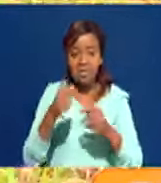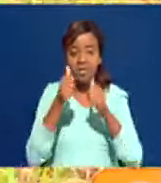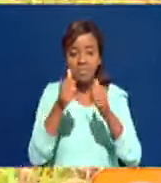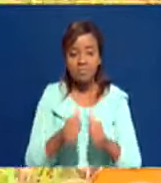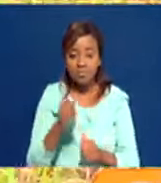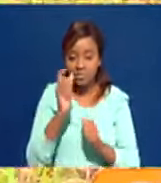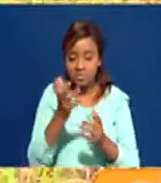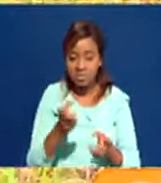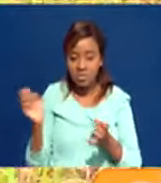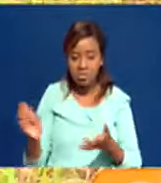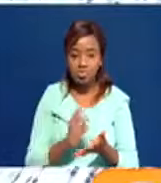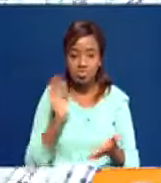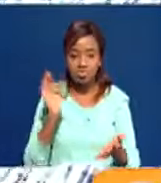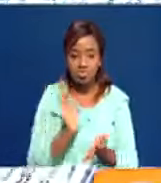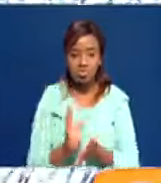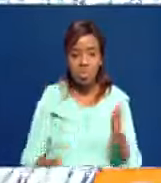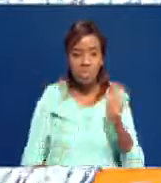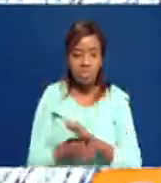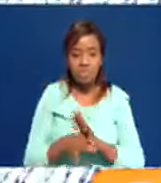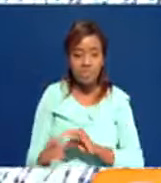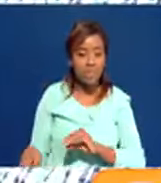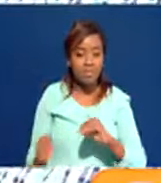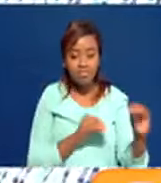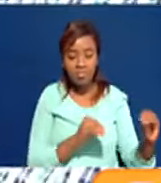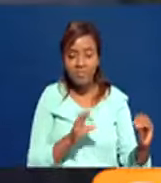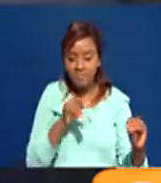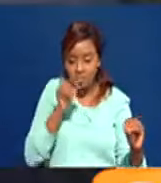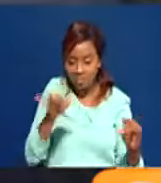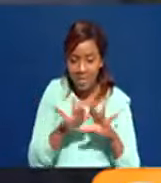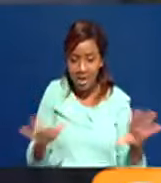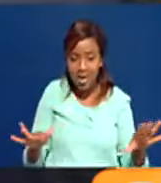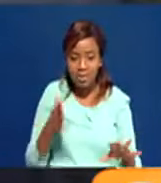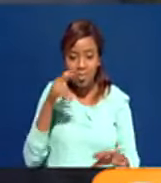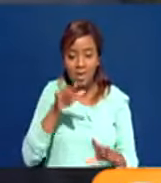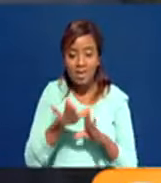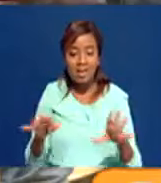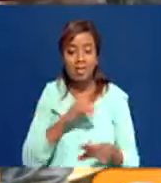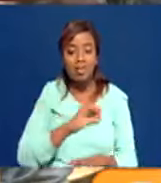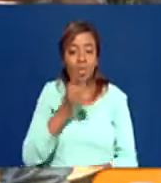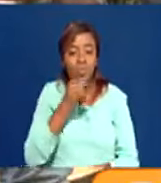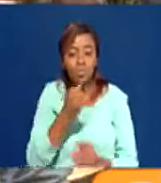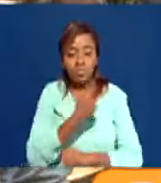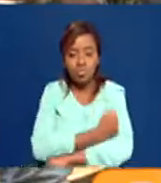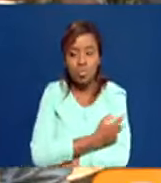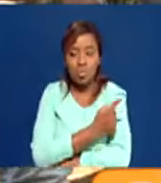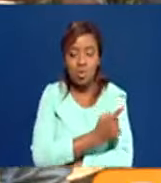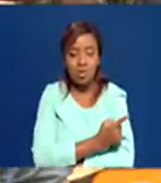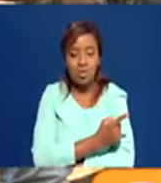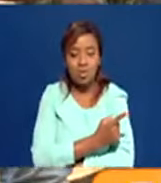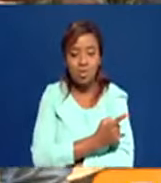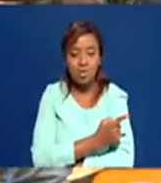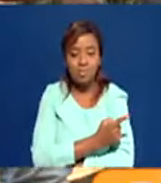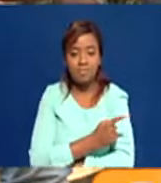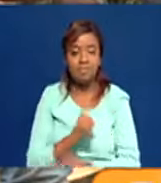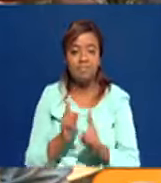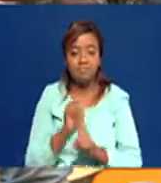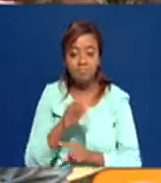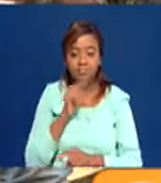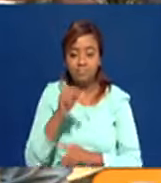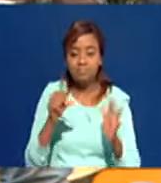a 5 acres piece of land that they have been living in as it belonged to a school. Tena hapo msose